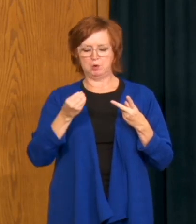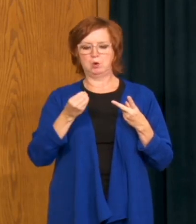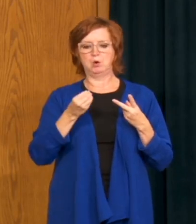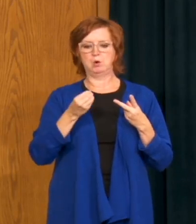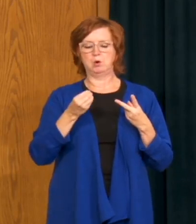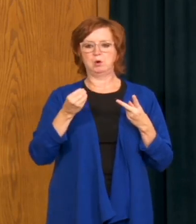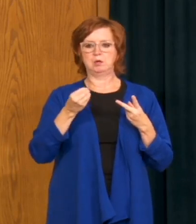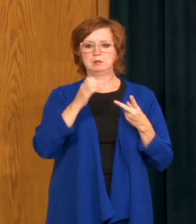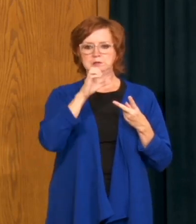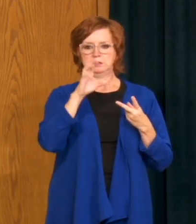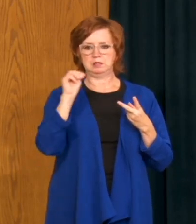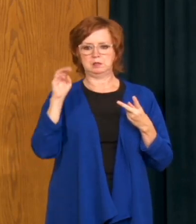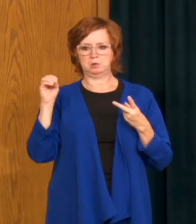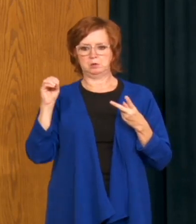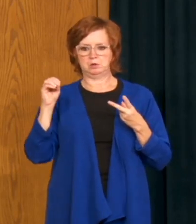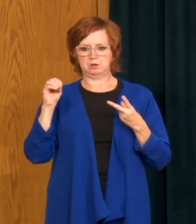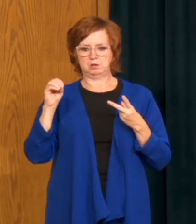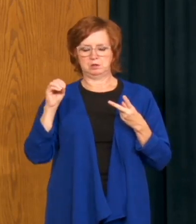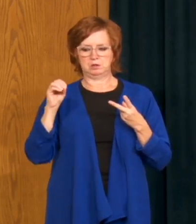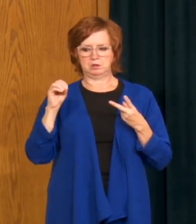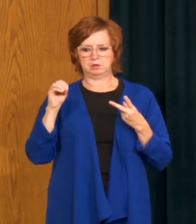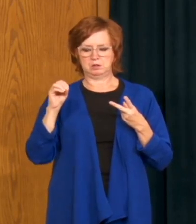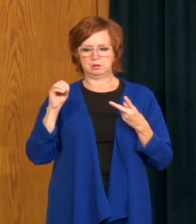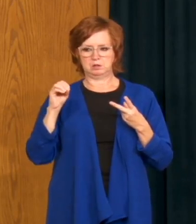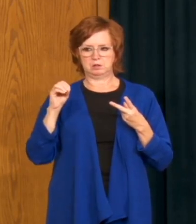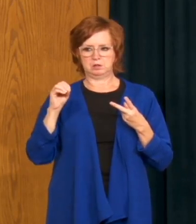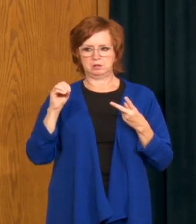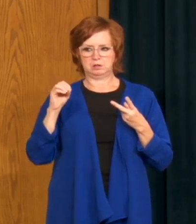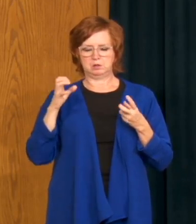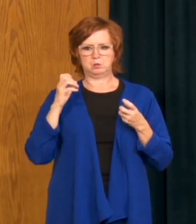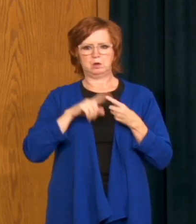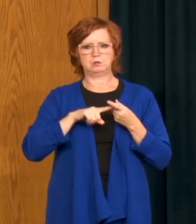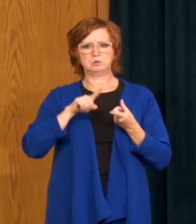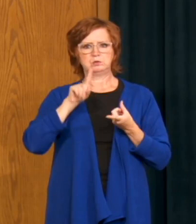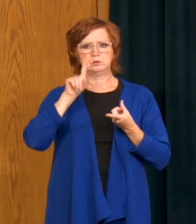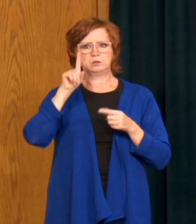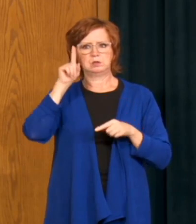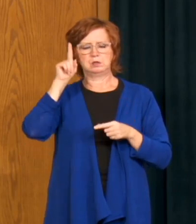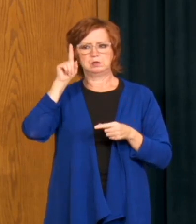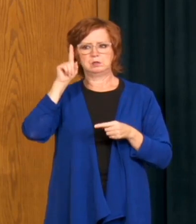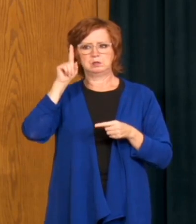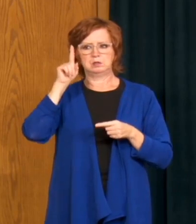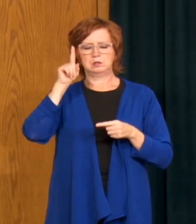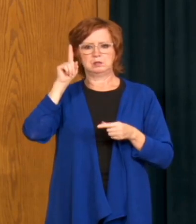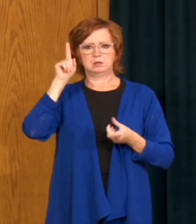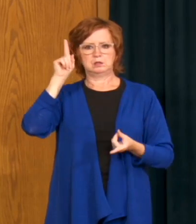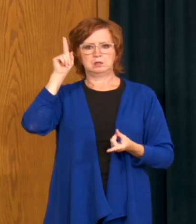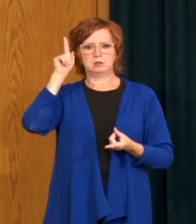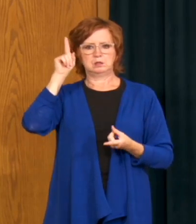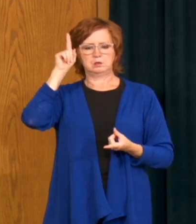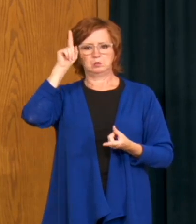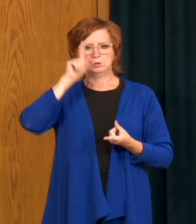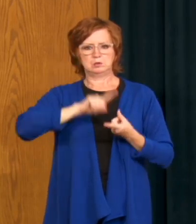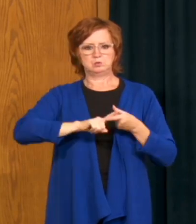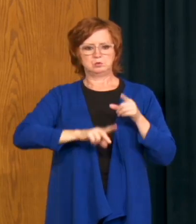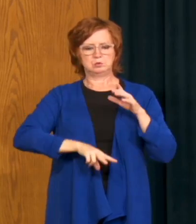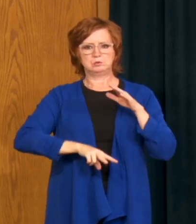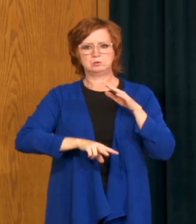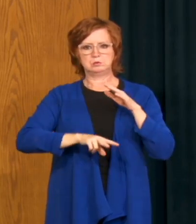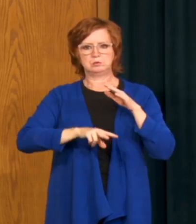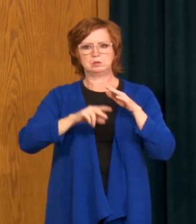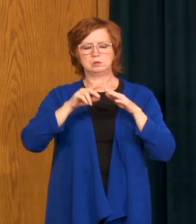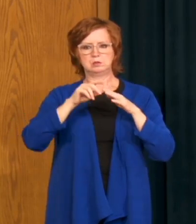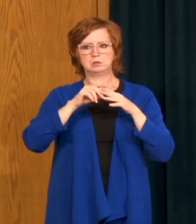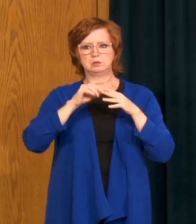have called for the decriminalization of simple possession of drugs. The Canadian Association of Chiefs of Police have also asked the